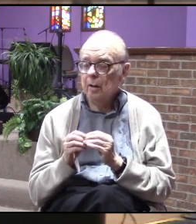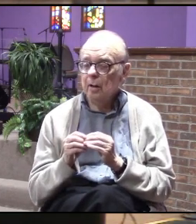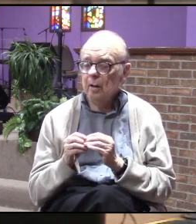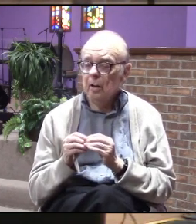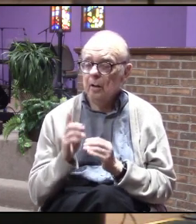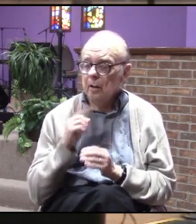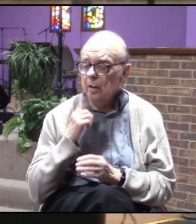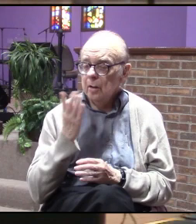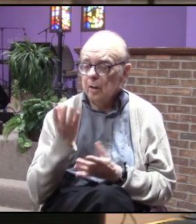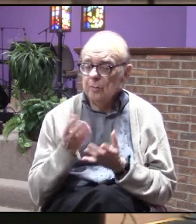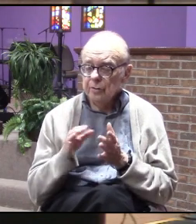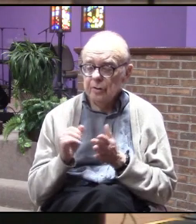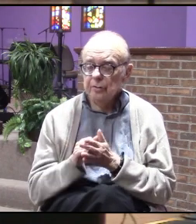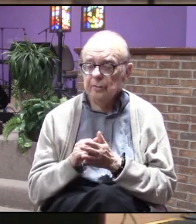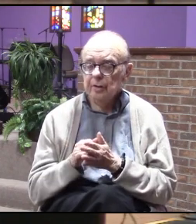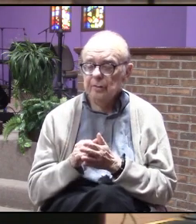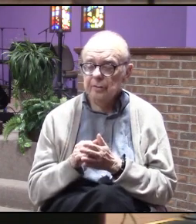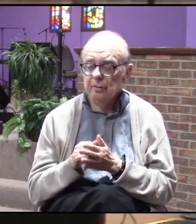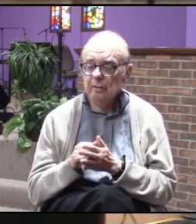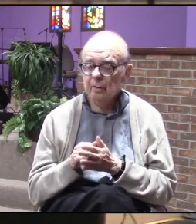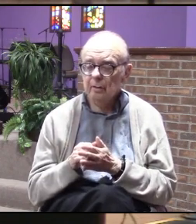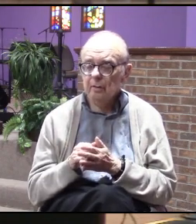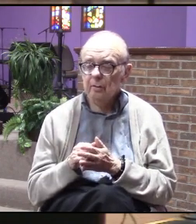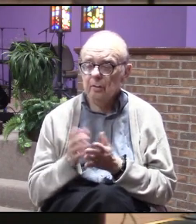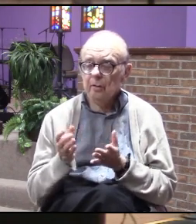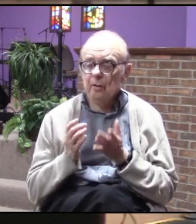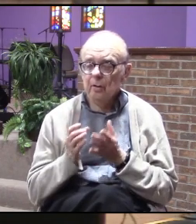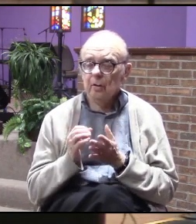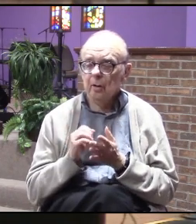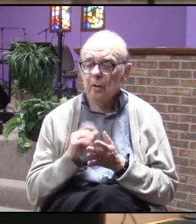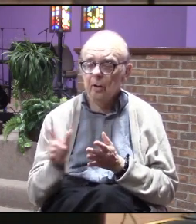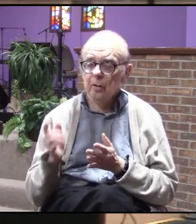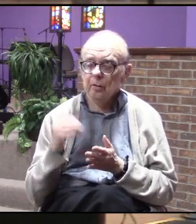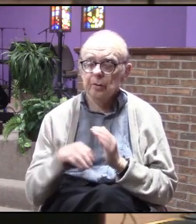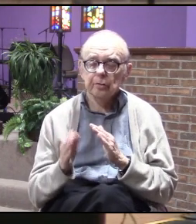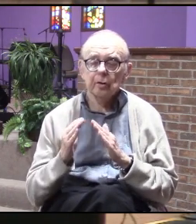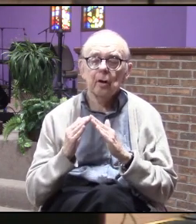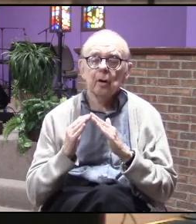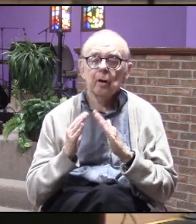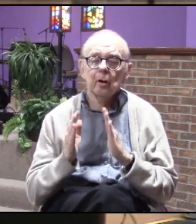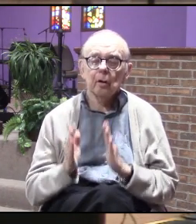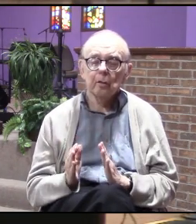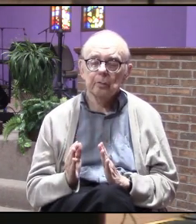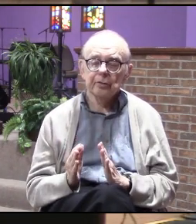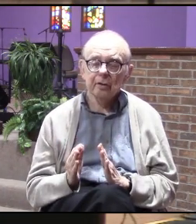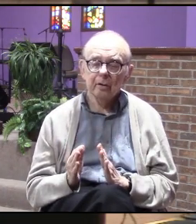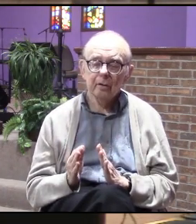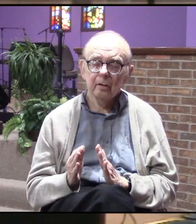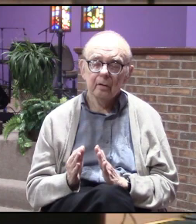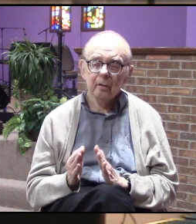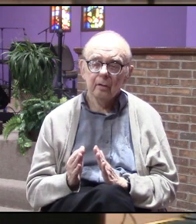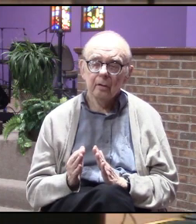And he says, here's what I want you to do. I want you all to go into your homes.